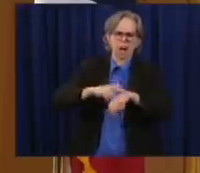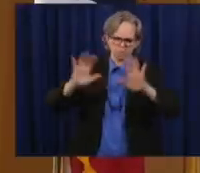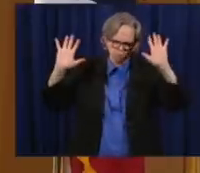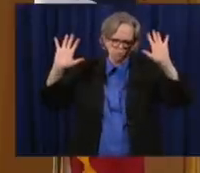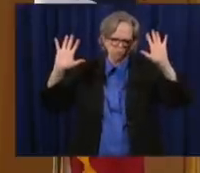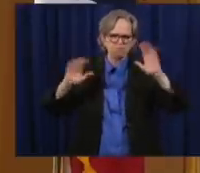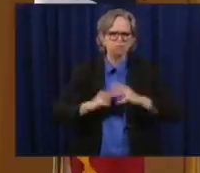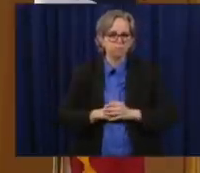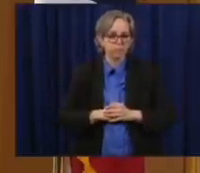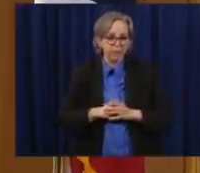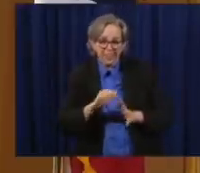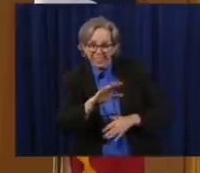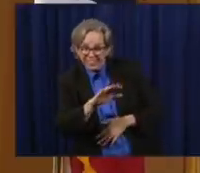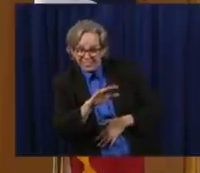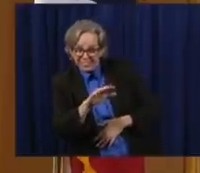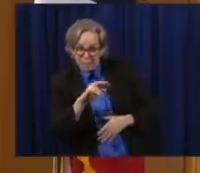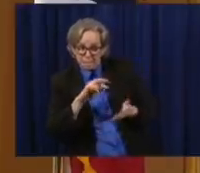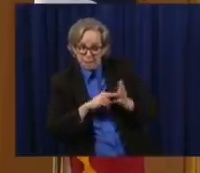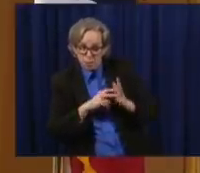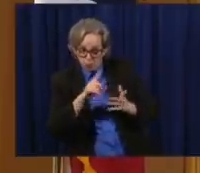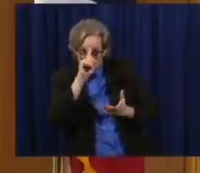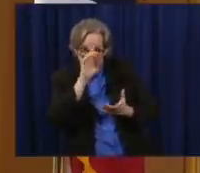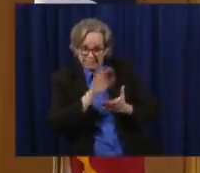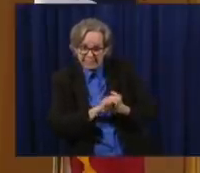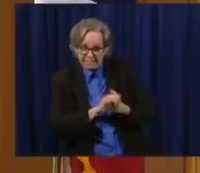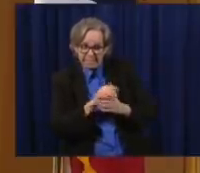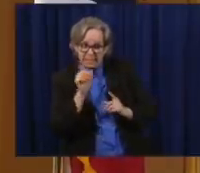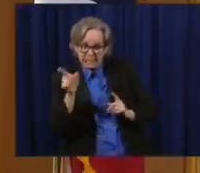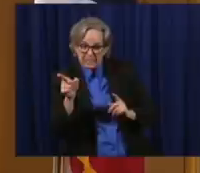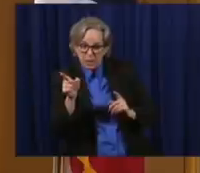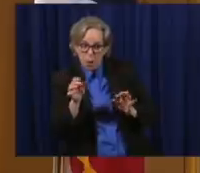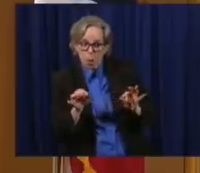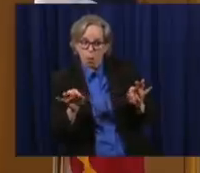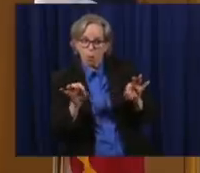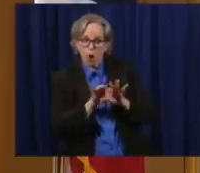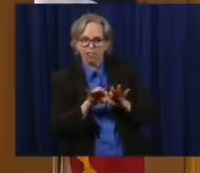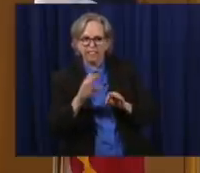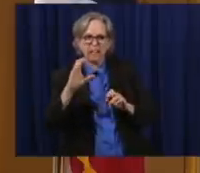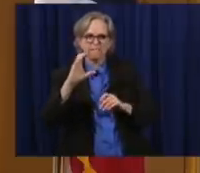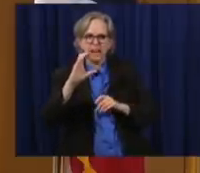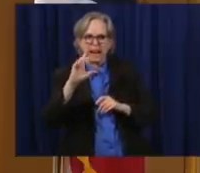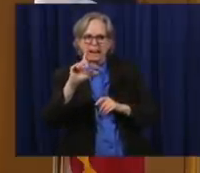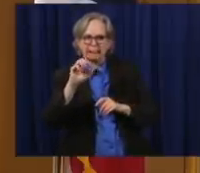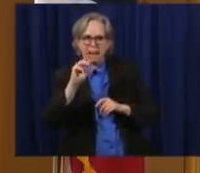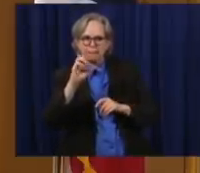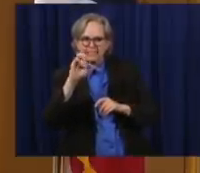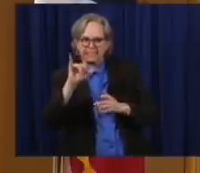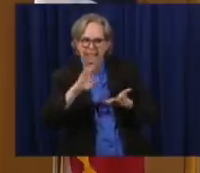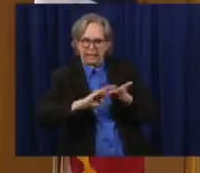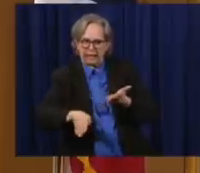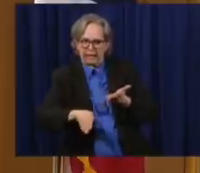mean that you believe he was worthy of clemency even regardless of coronavirus?